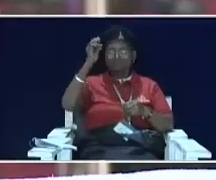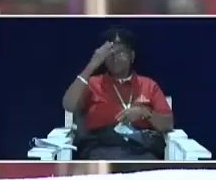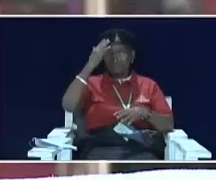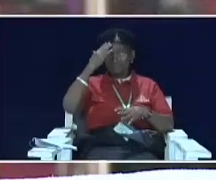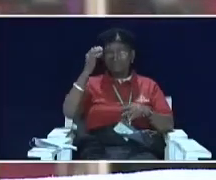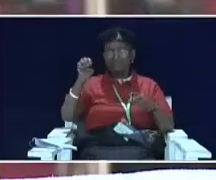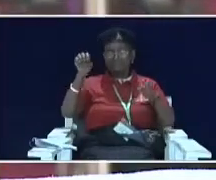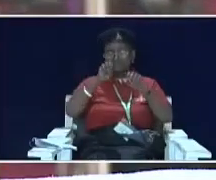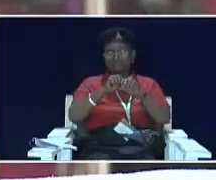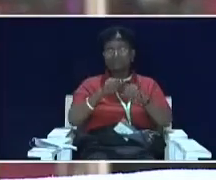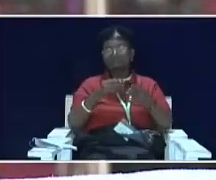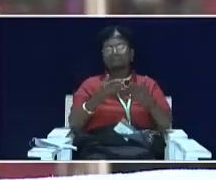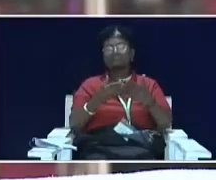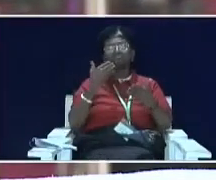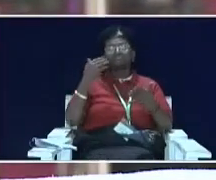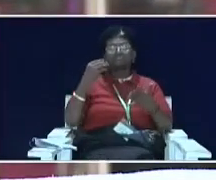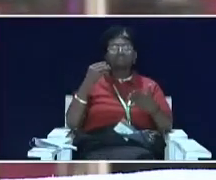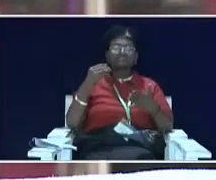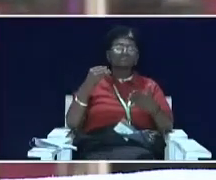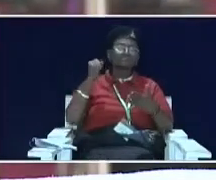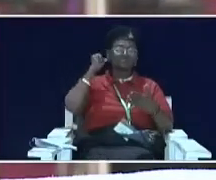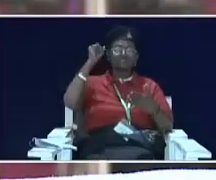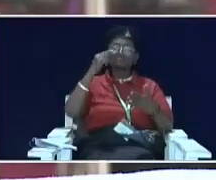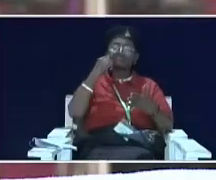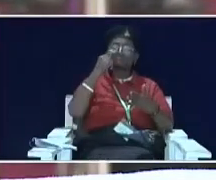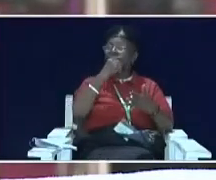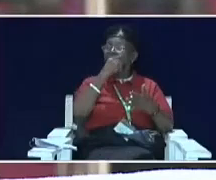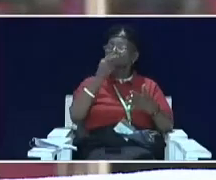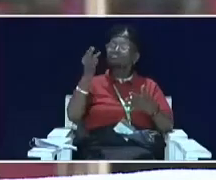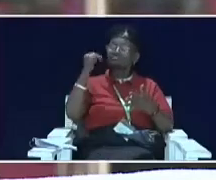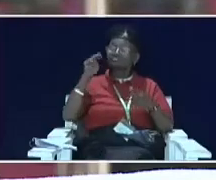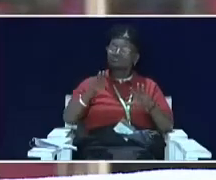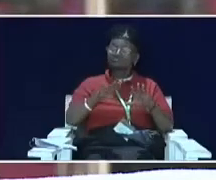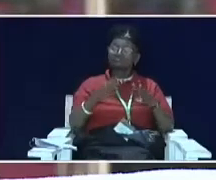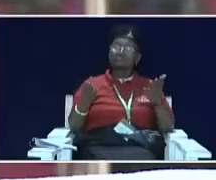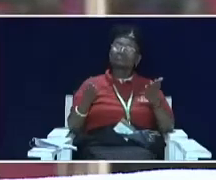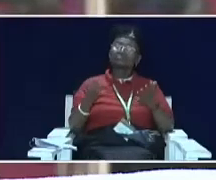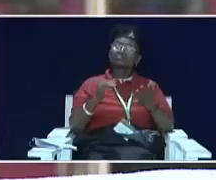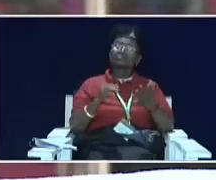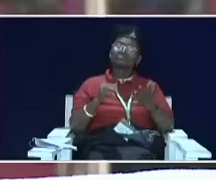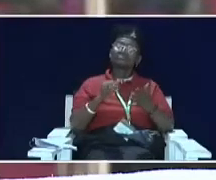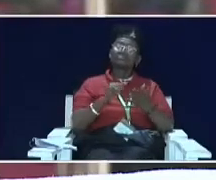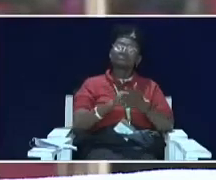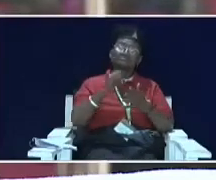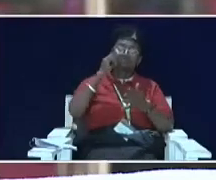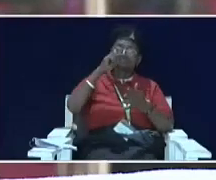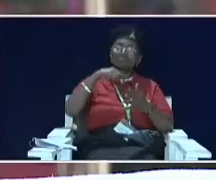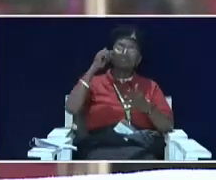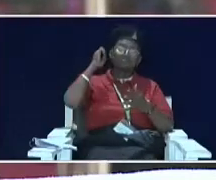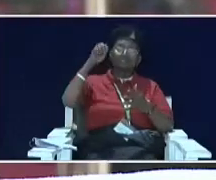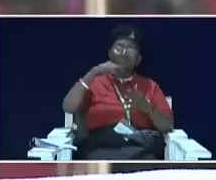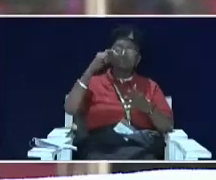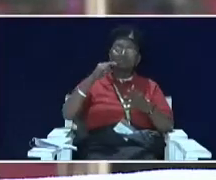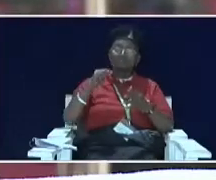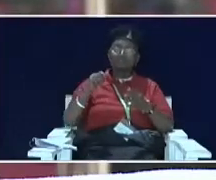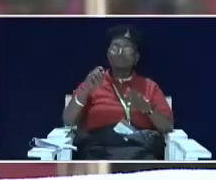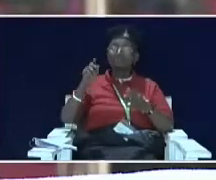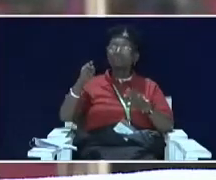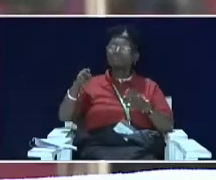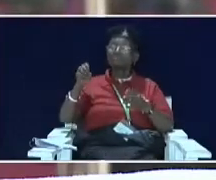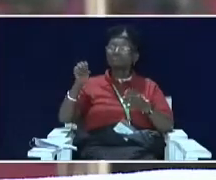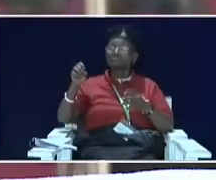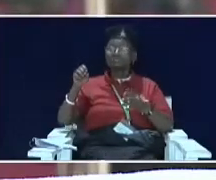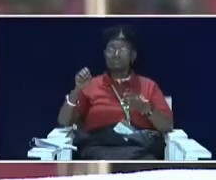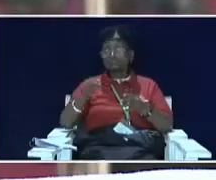even before his eyes were opened, that, hey, fire is passing by here today.